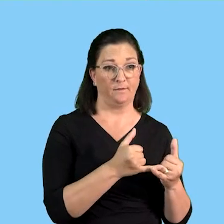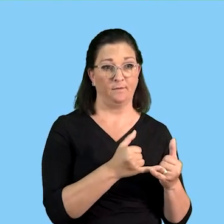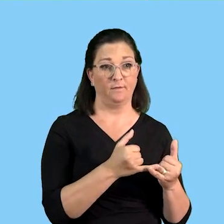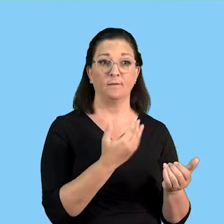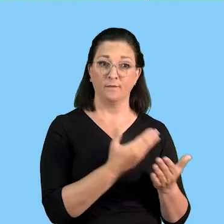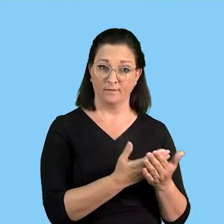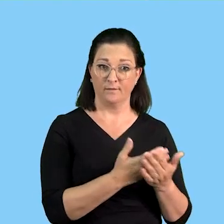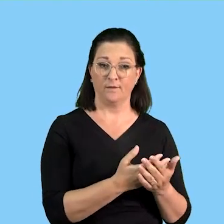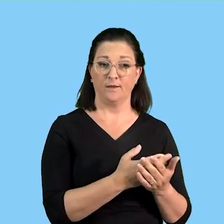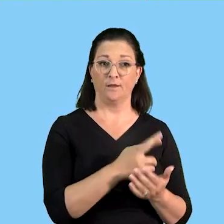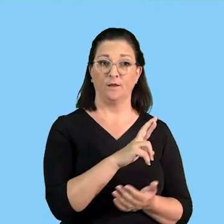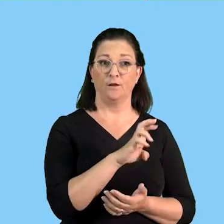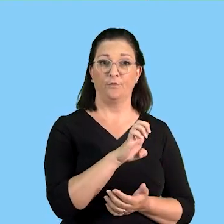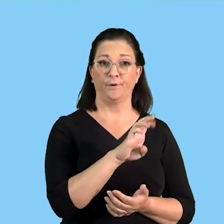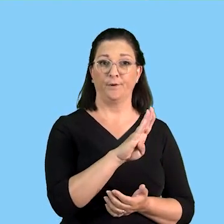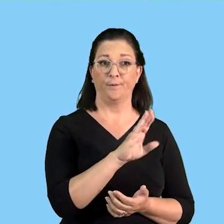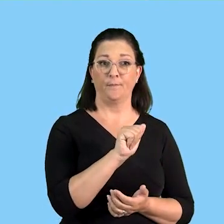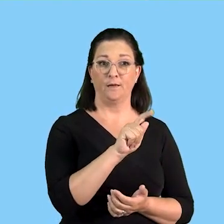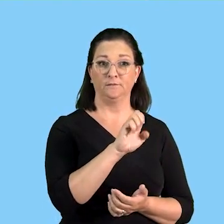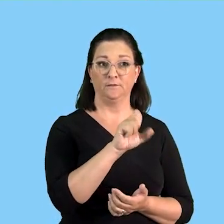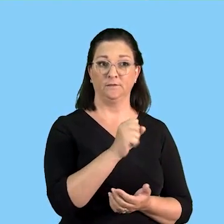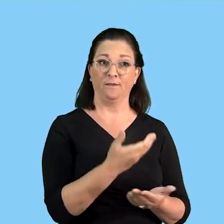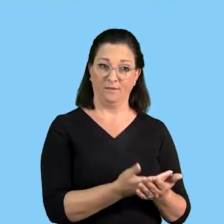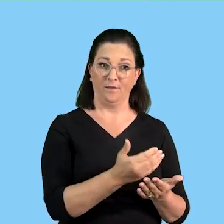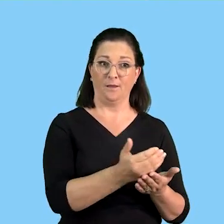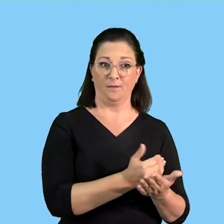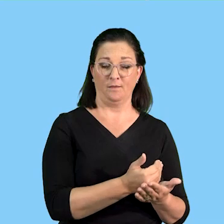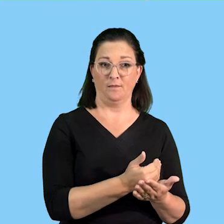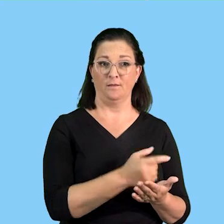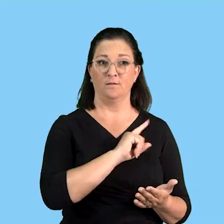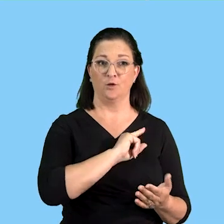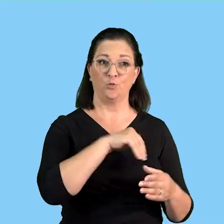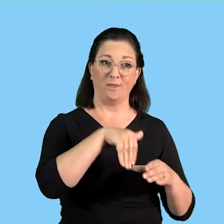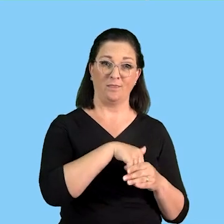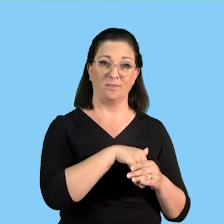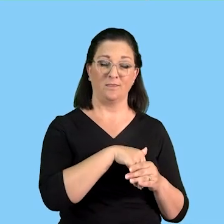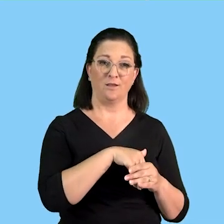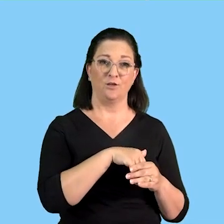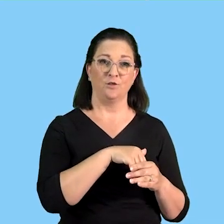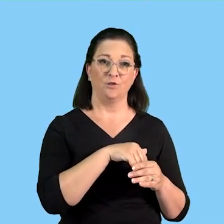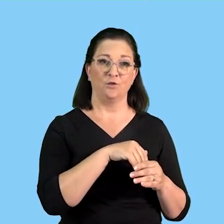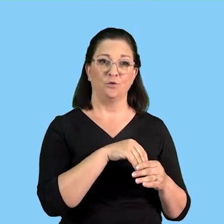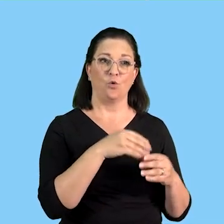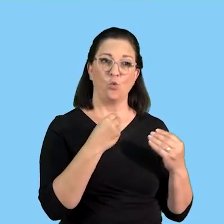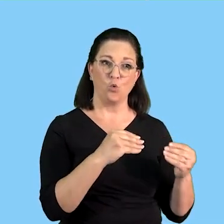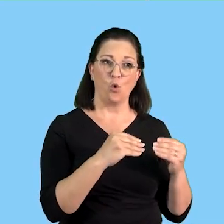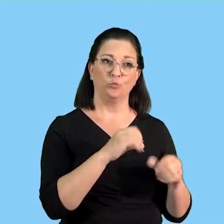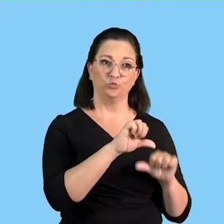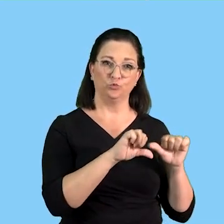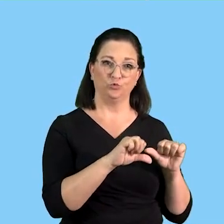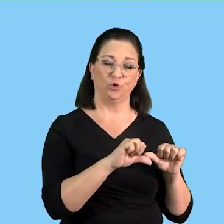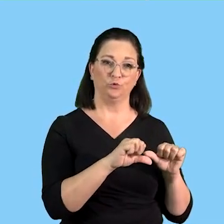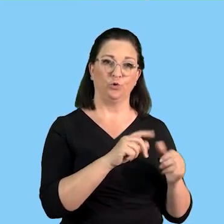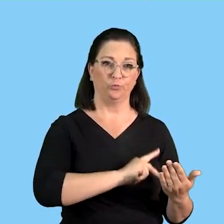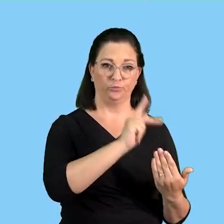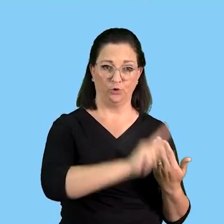company can obtain tax rebates if they are involved in your corporate social investment projects. A tax